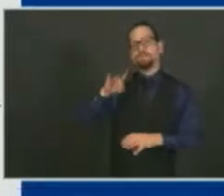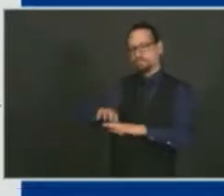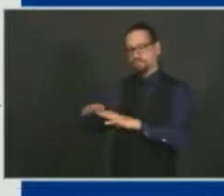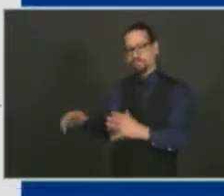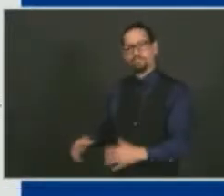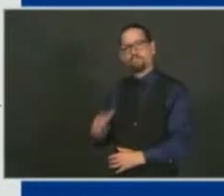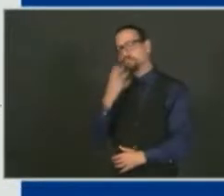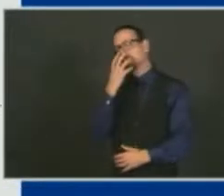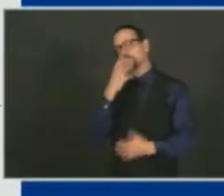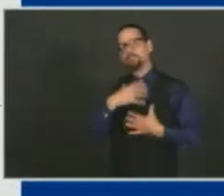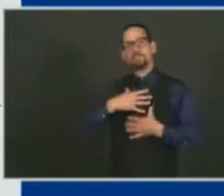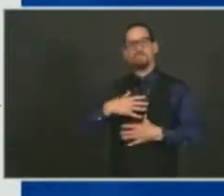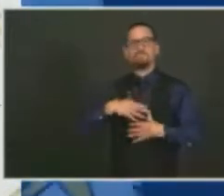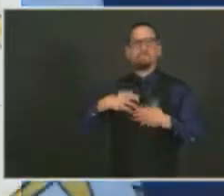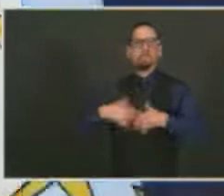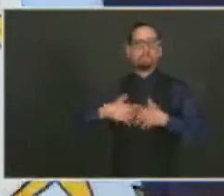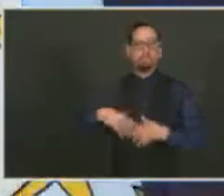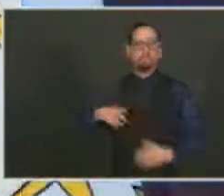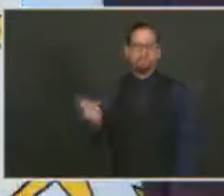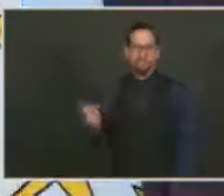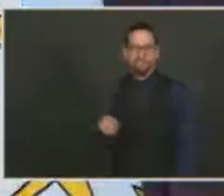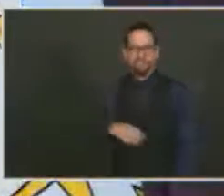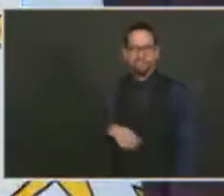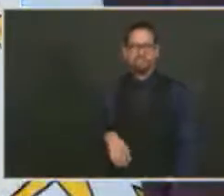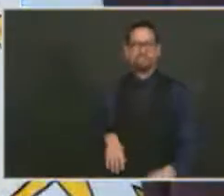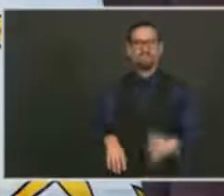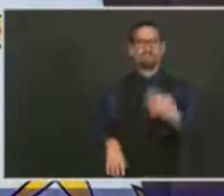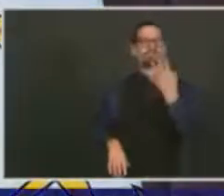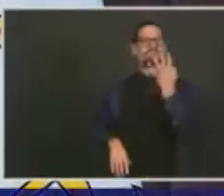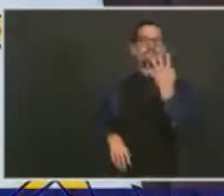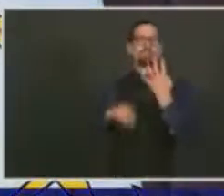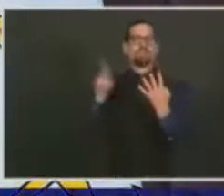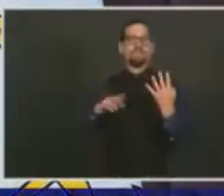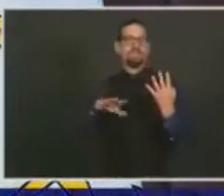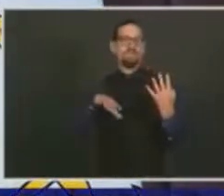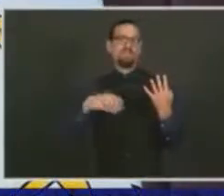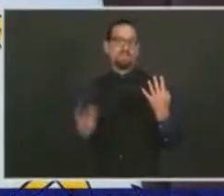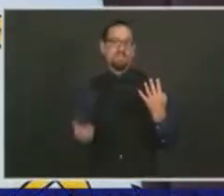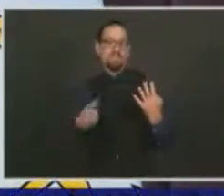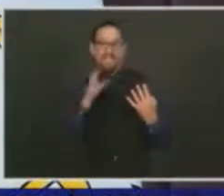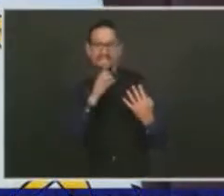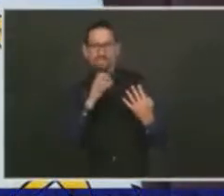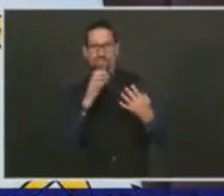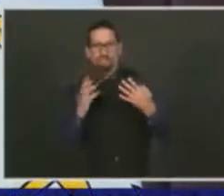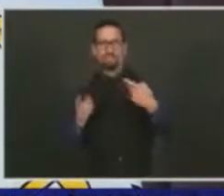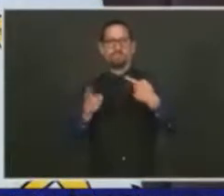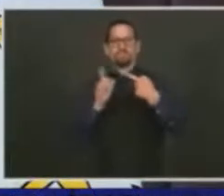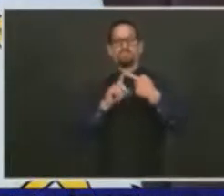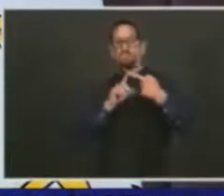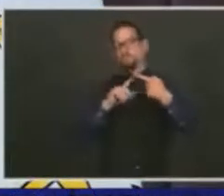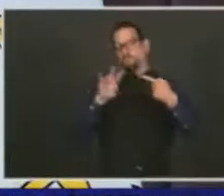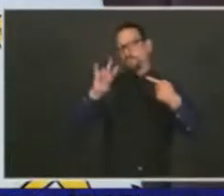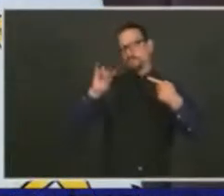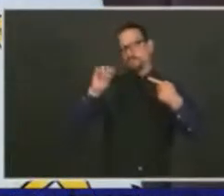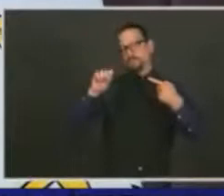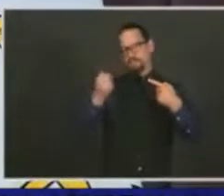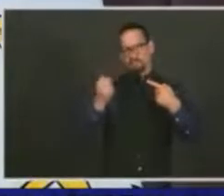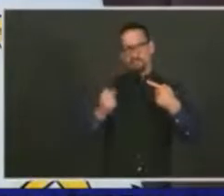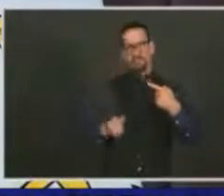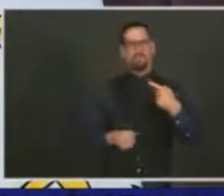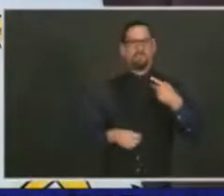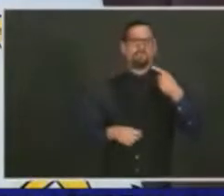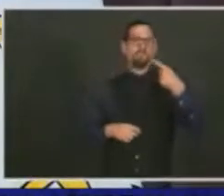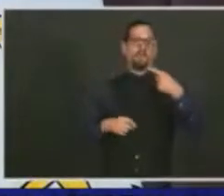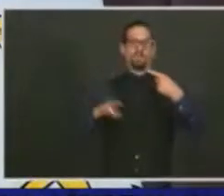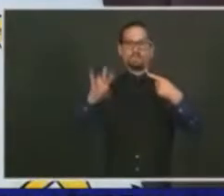associated fatalities to report today. 1 person was in their 70s, 1 person was in their 80s, and 2